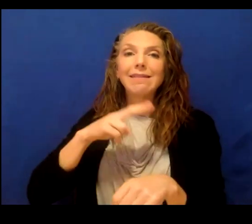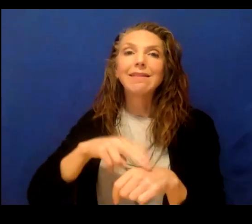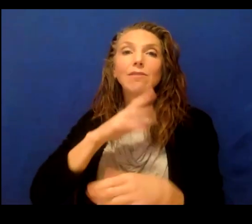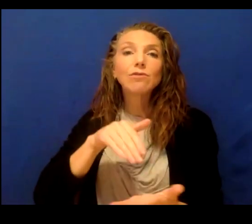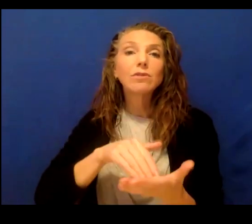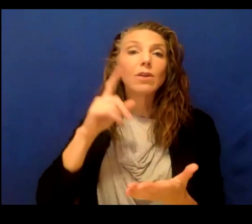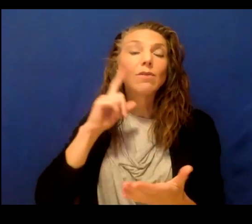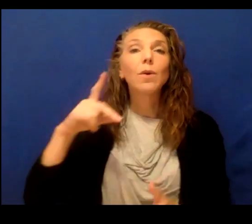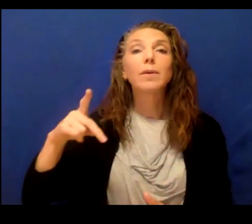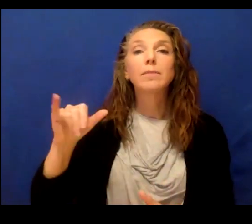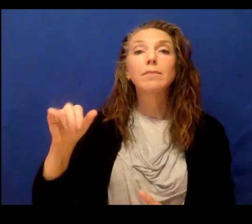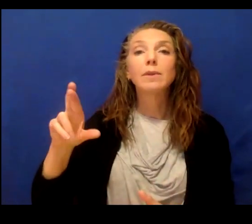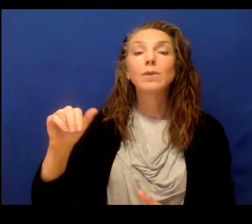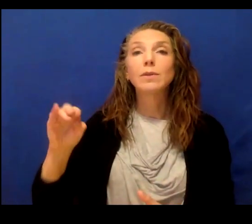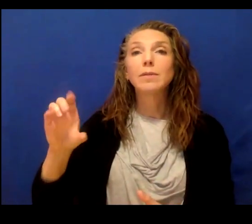also through STEMI.